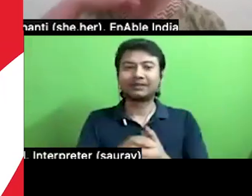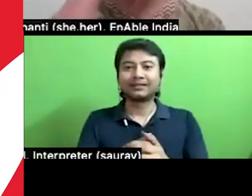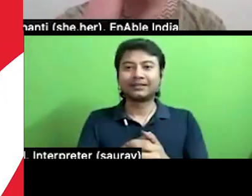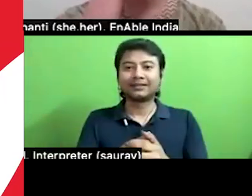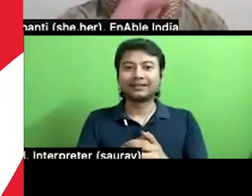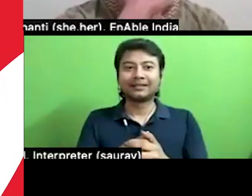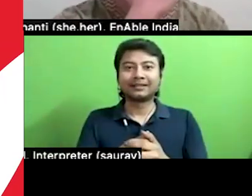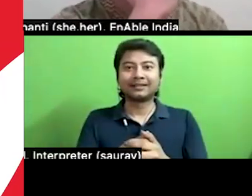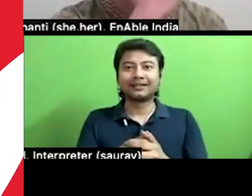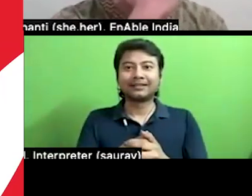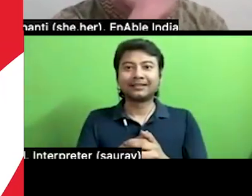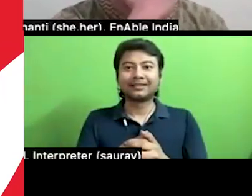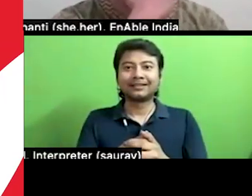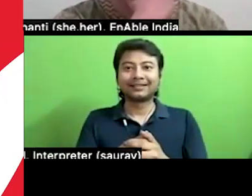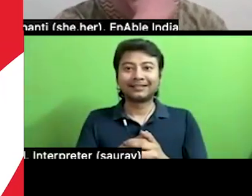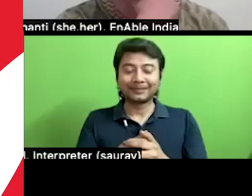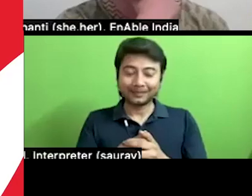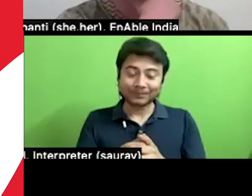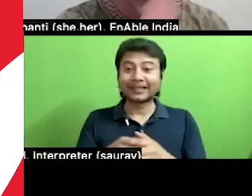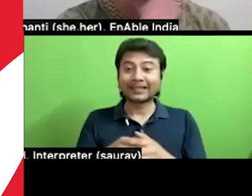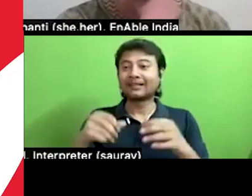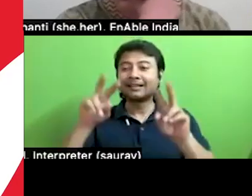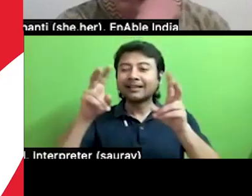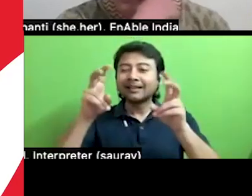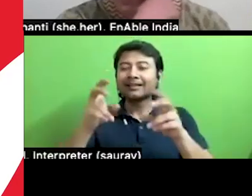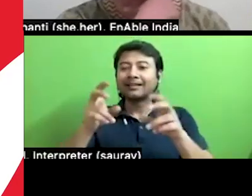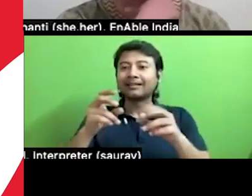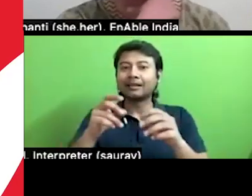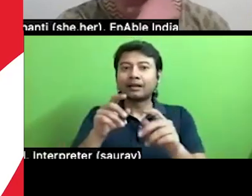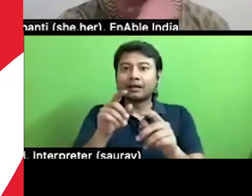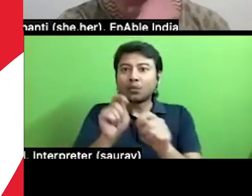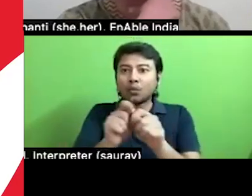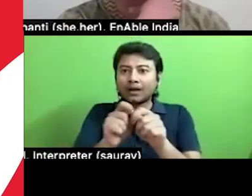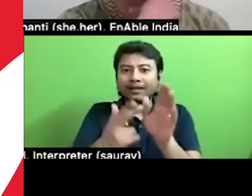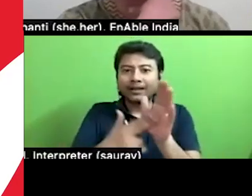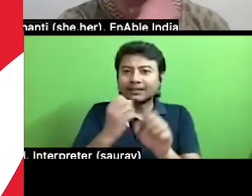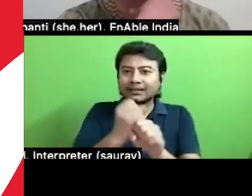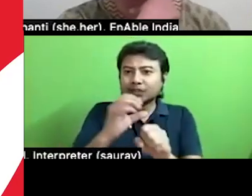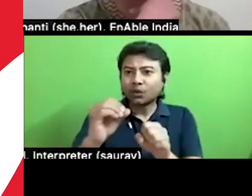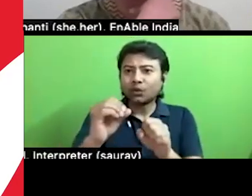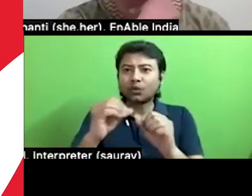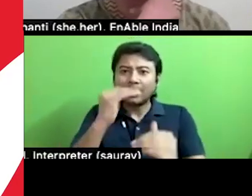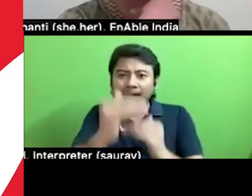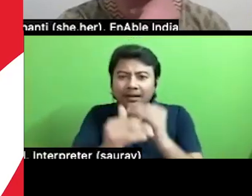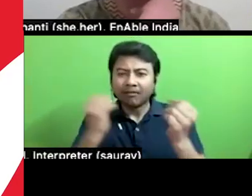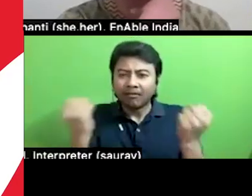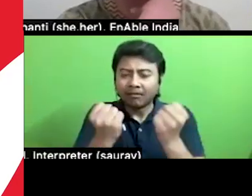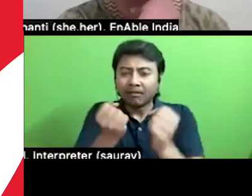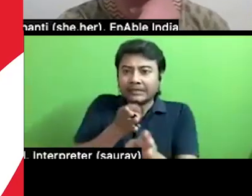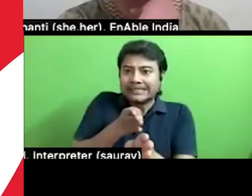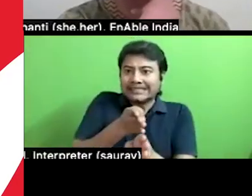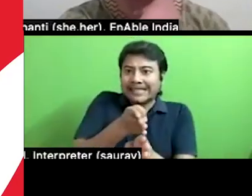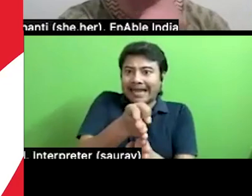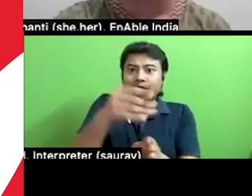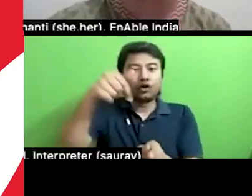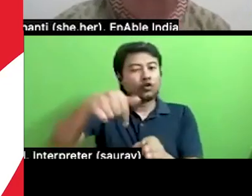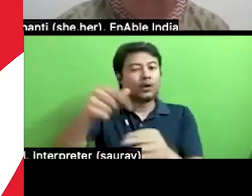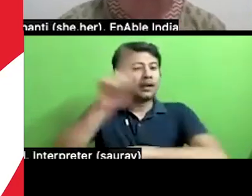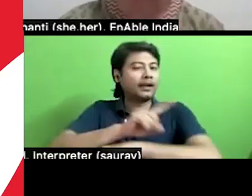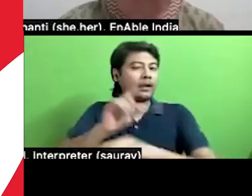day in the development sector, if you ask me, because we are all going to think and learn